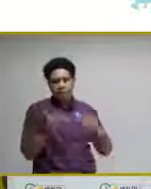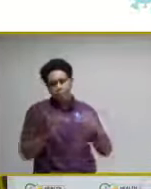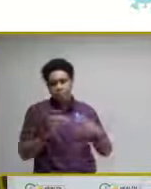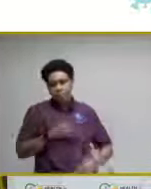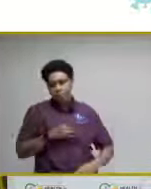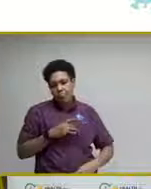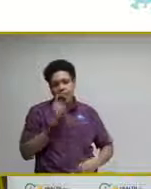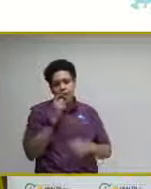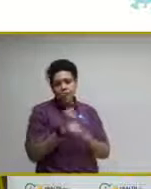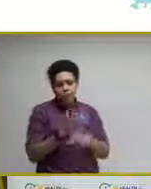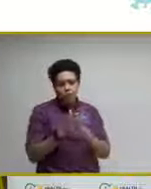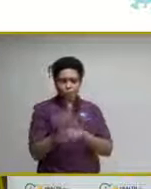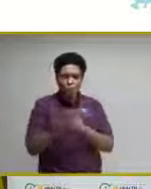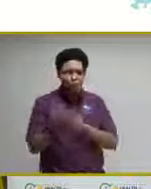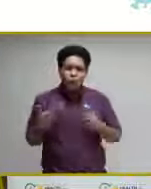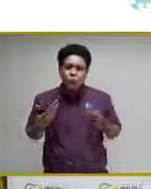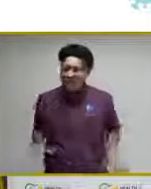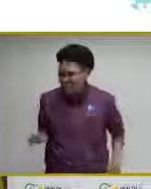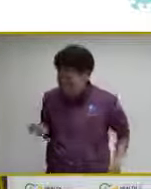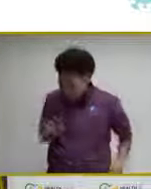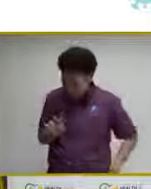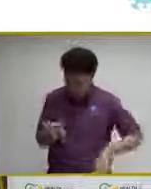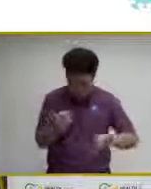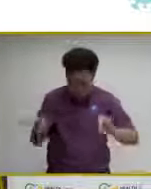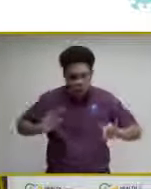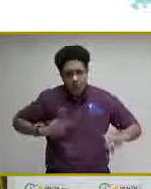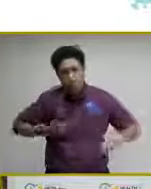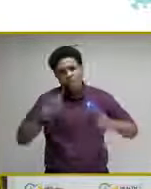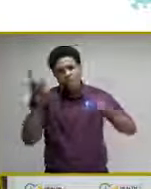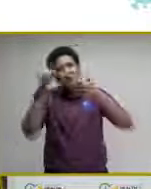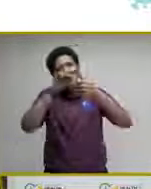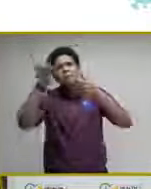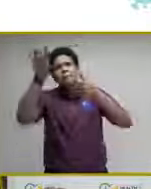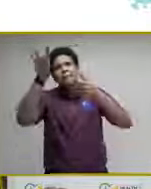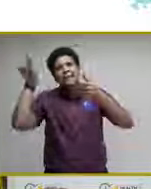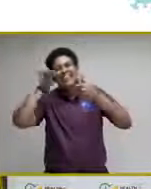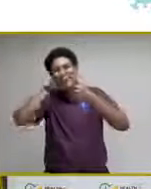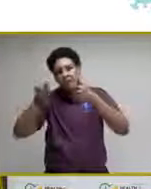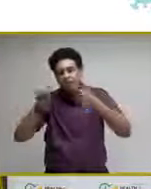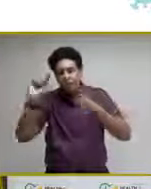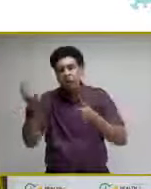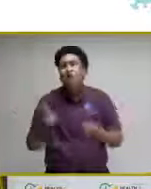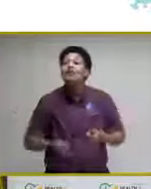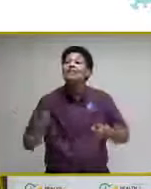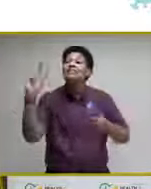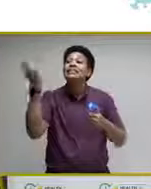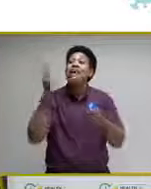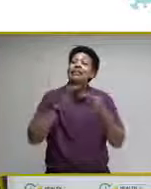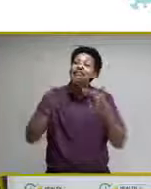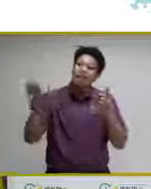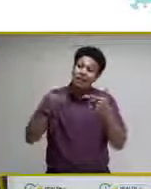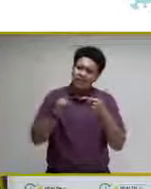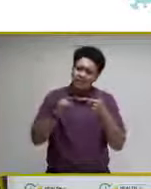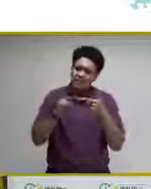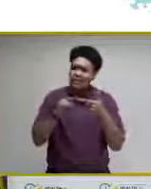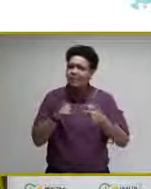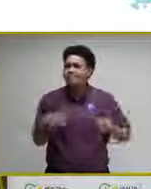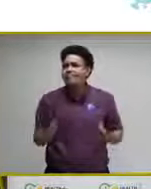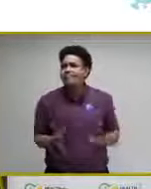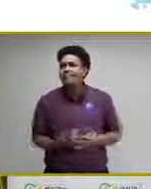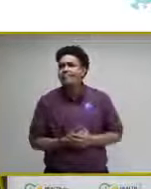so that is what underpins our phase 1 implementation. Our phase 2 implementation